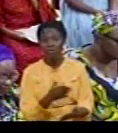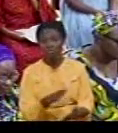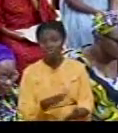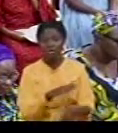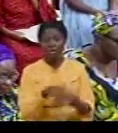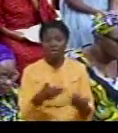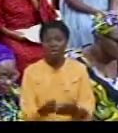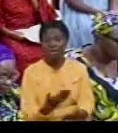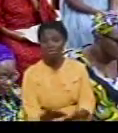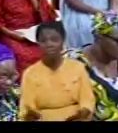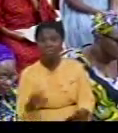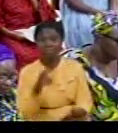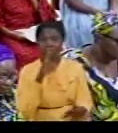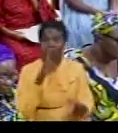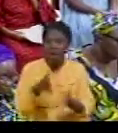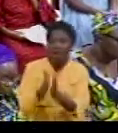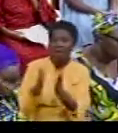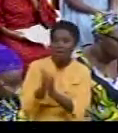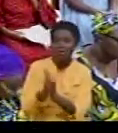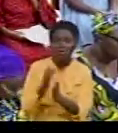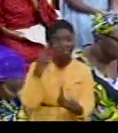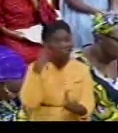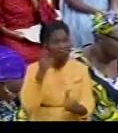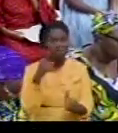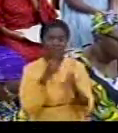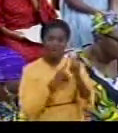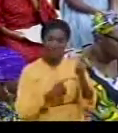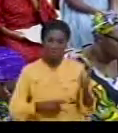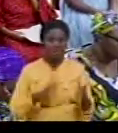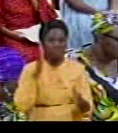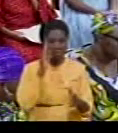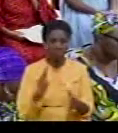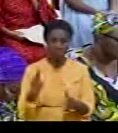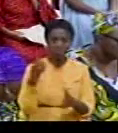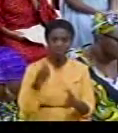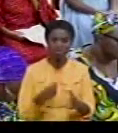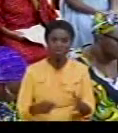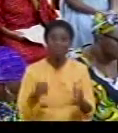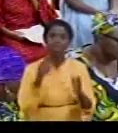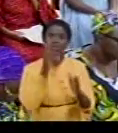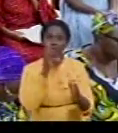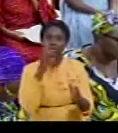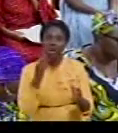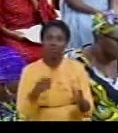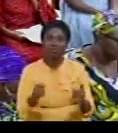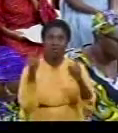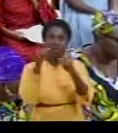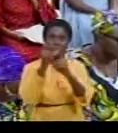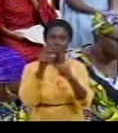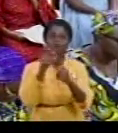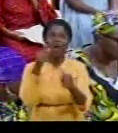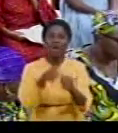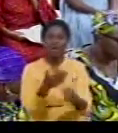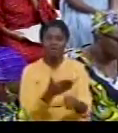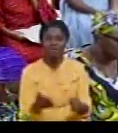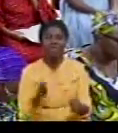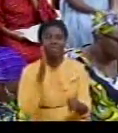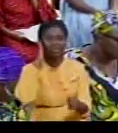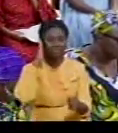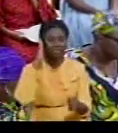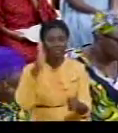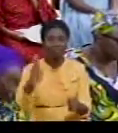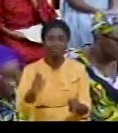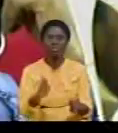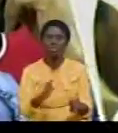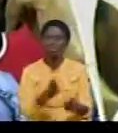want this, I want that. The Lord will use the water of the word. Everything will vanish